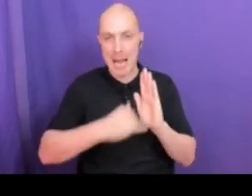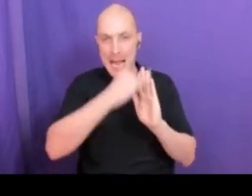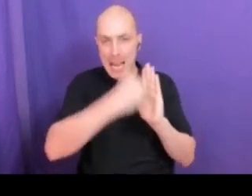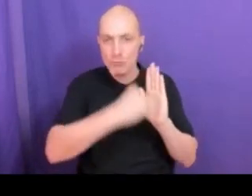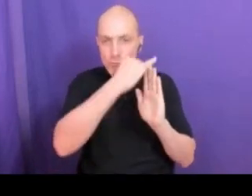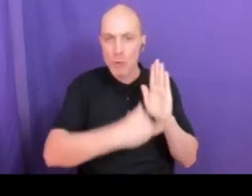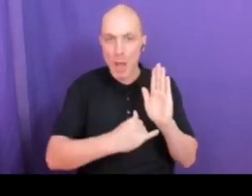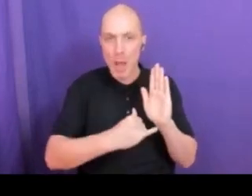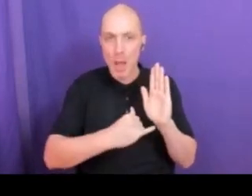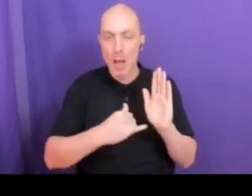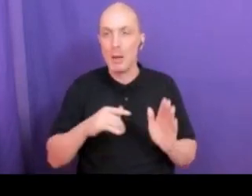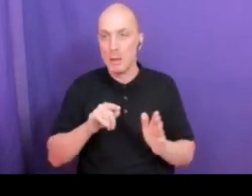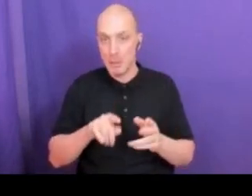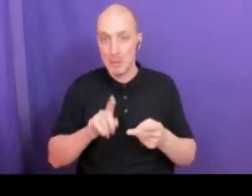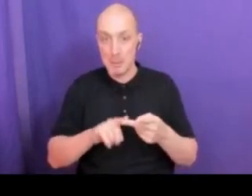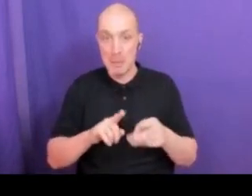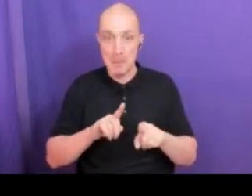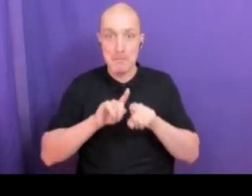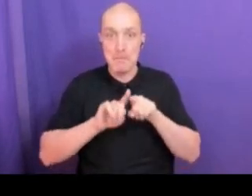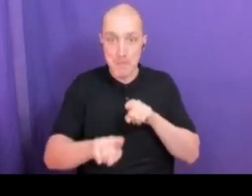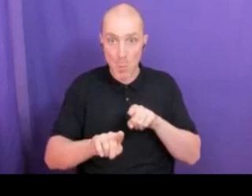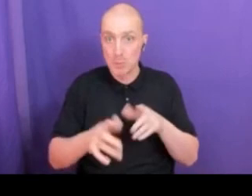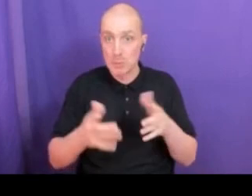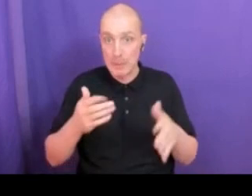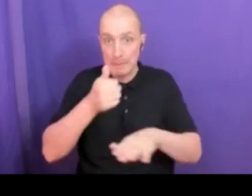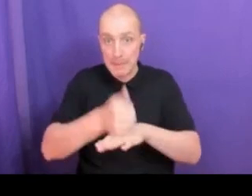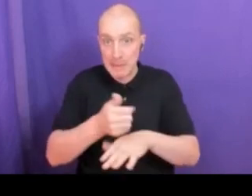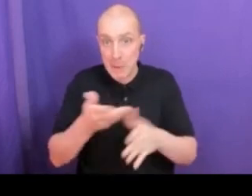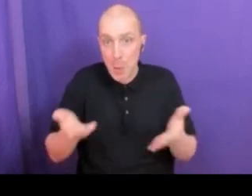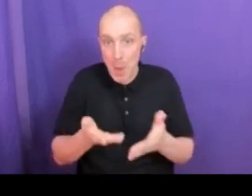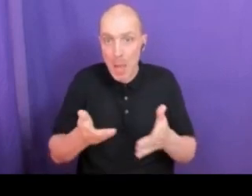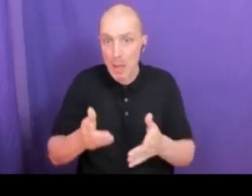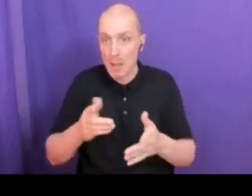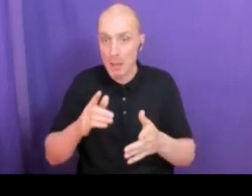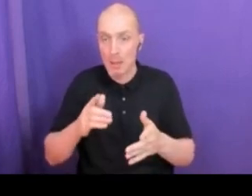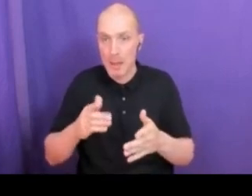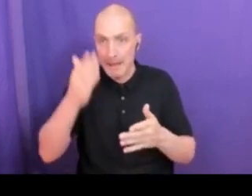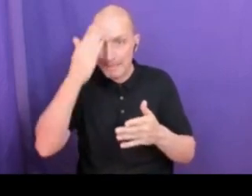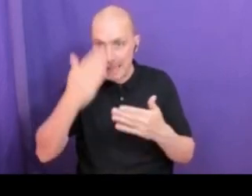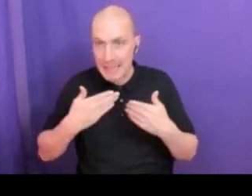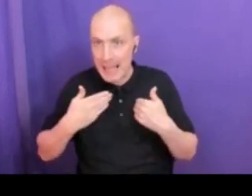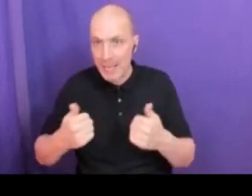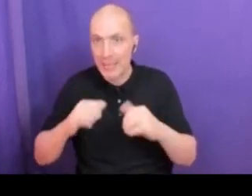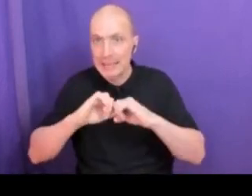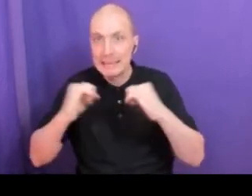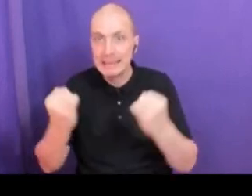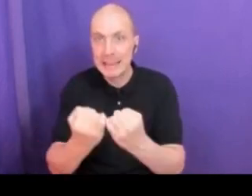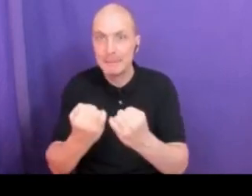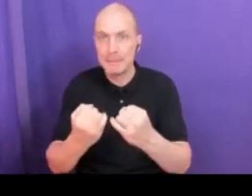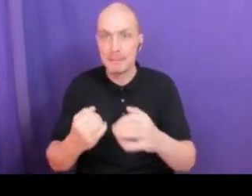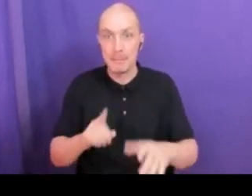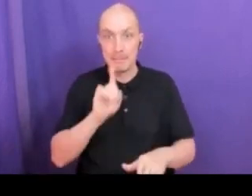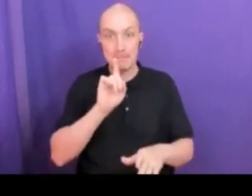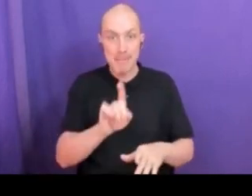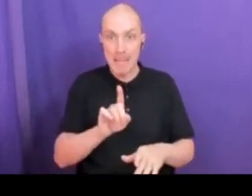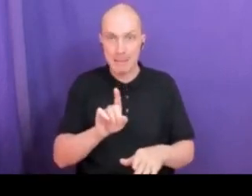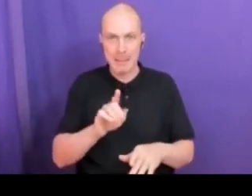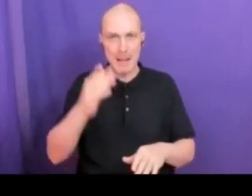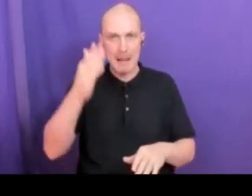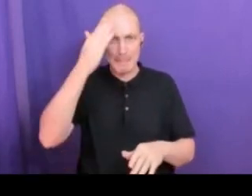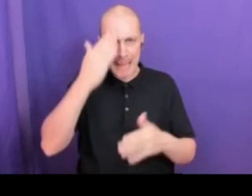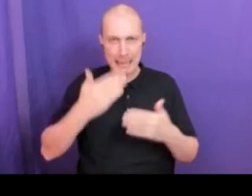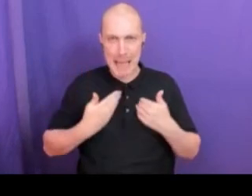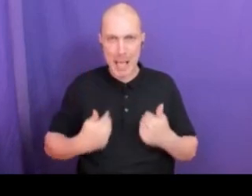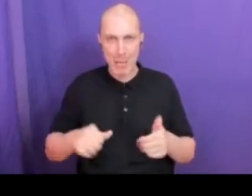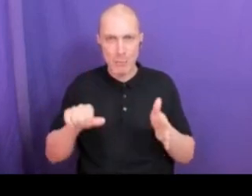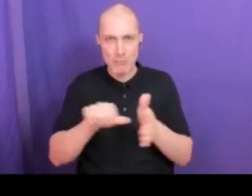teams, which again, it's not really a mental health problem, but those are the teams that do the work